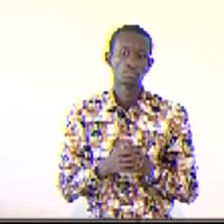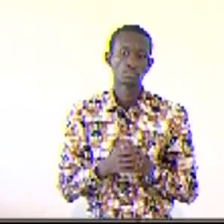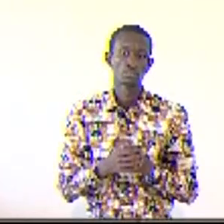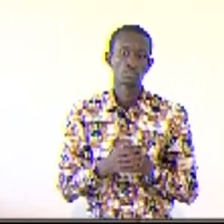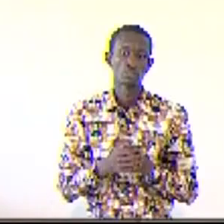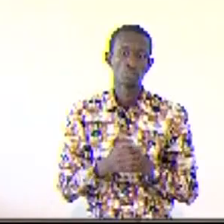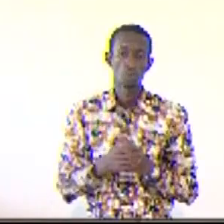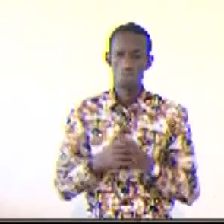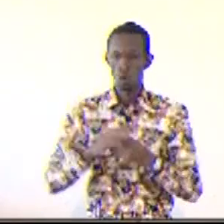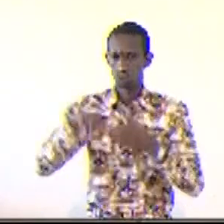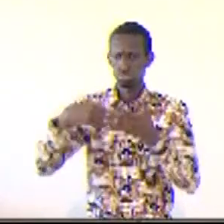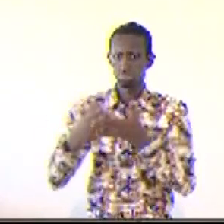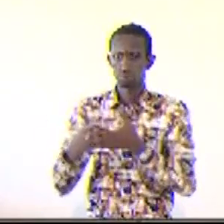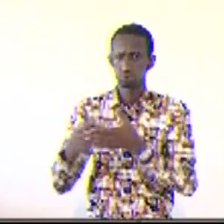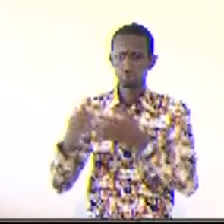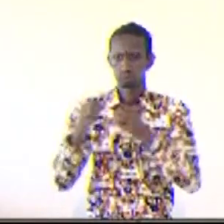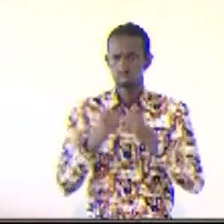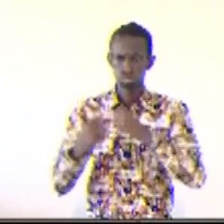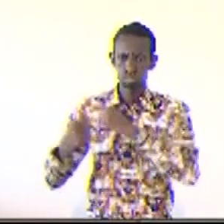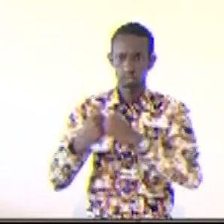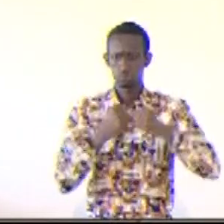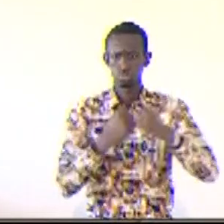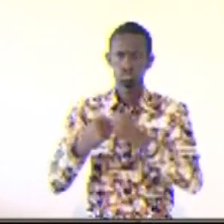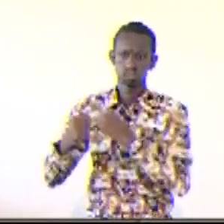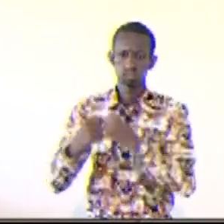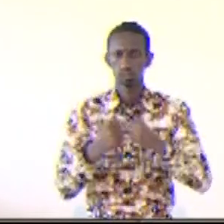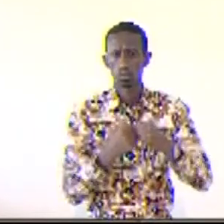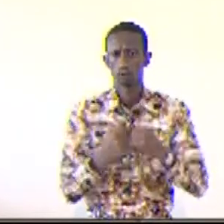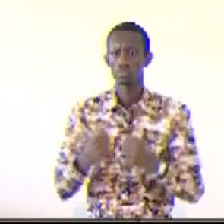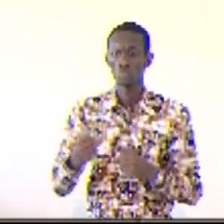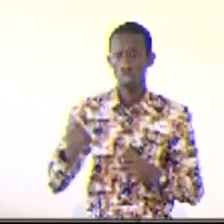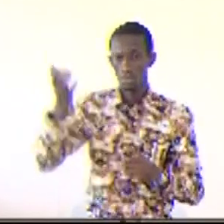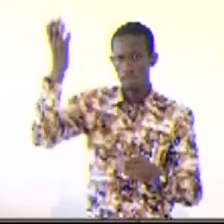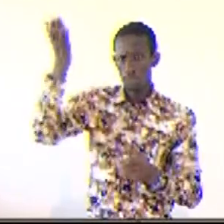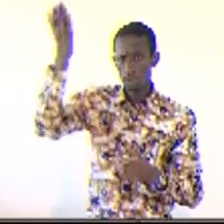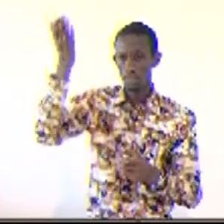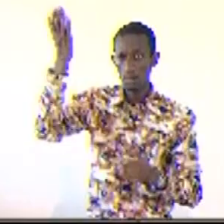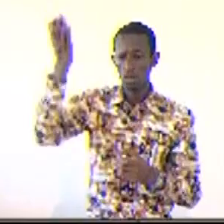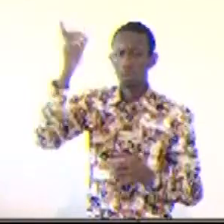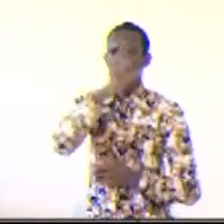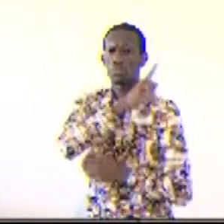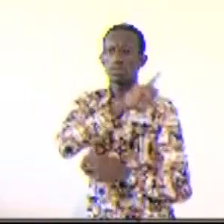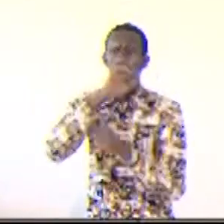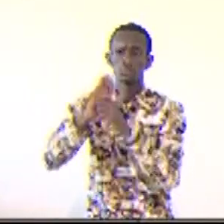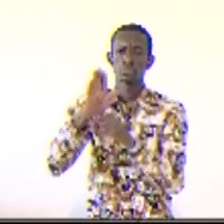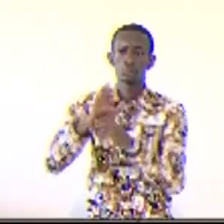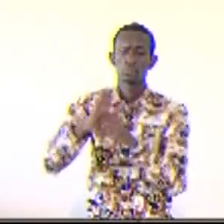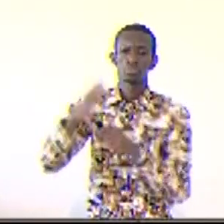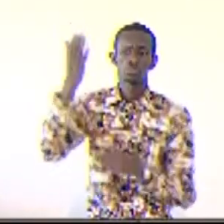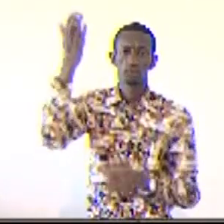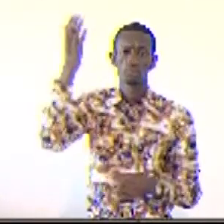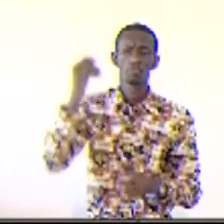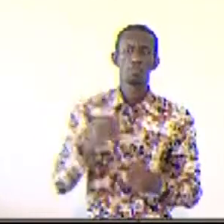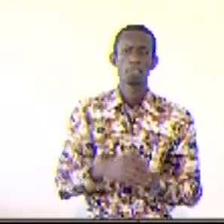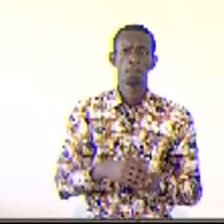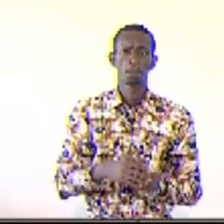Particles colliding with each other, particles hitting each other. So here, there are more chances that these particles, because